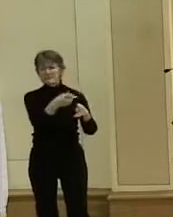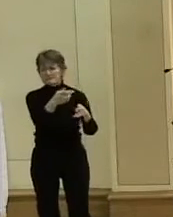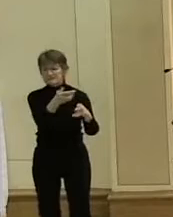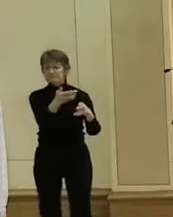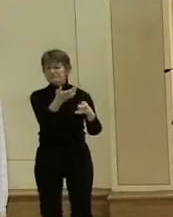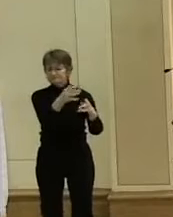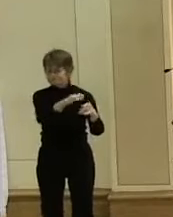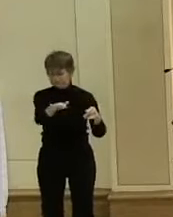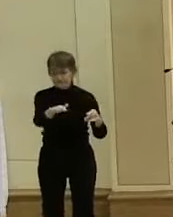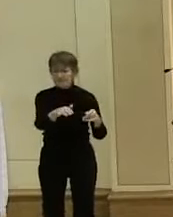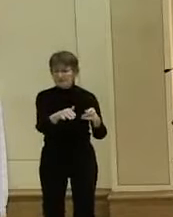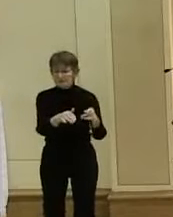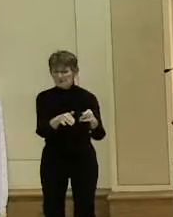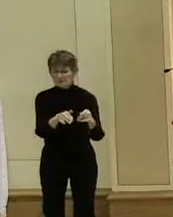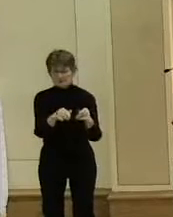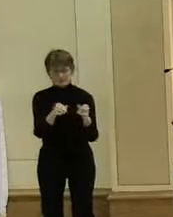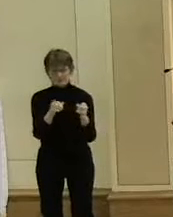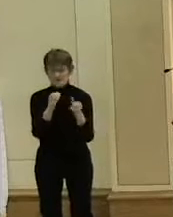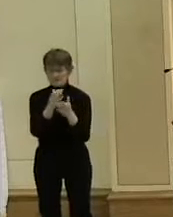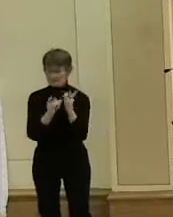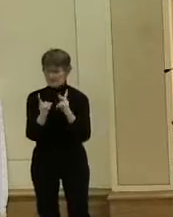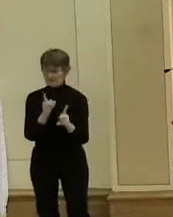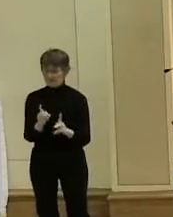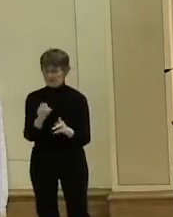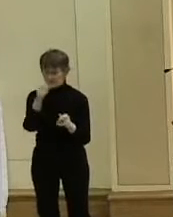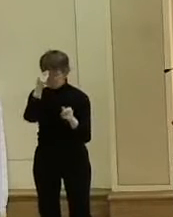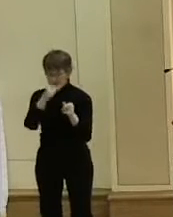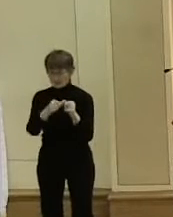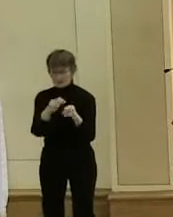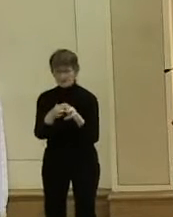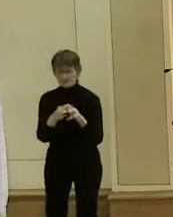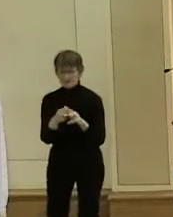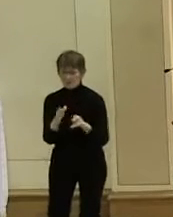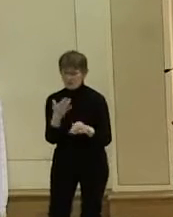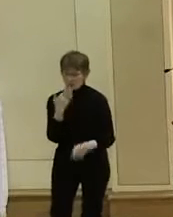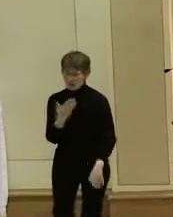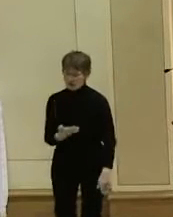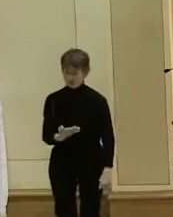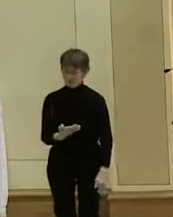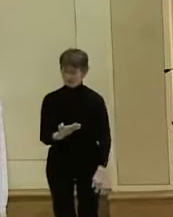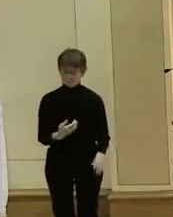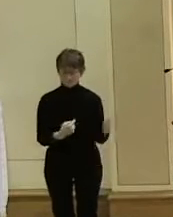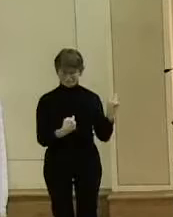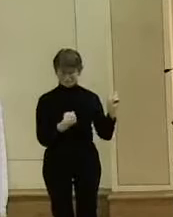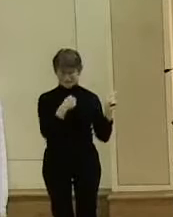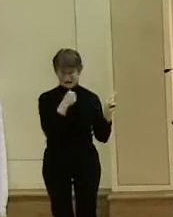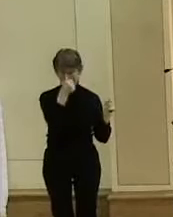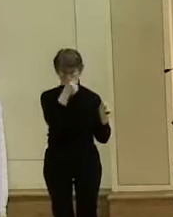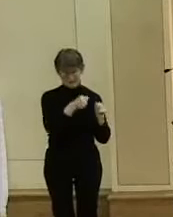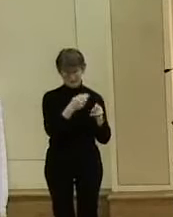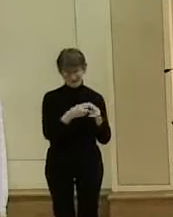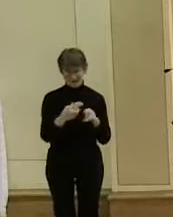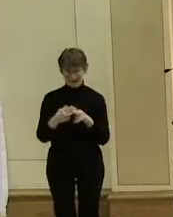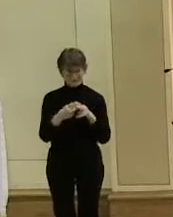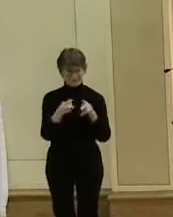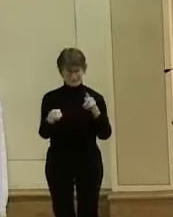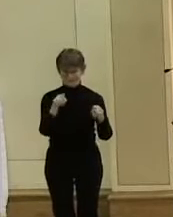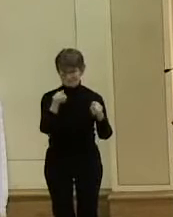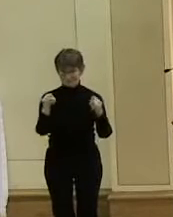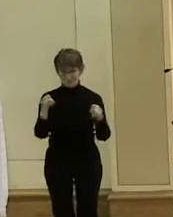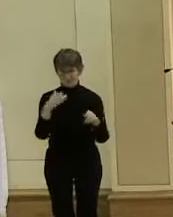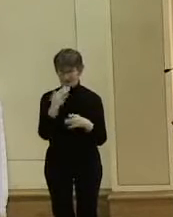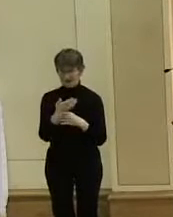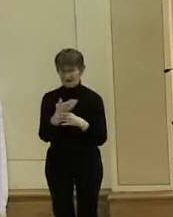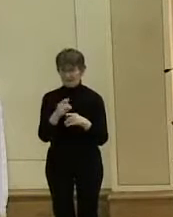How important a name is. And Jesus says that my name, as it says so